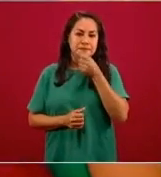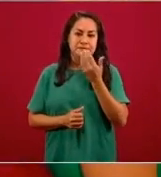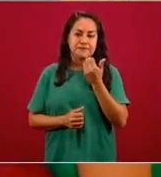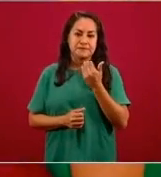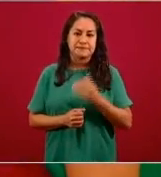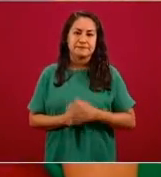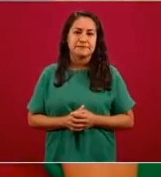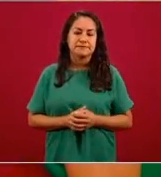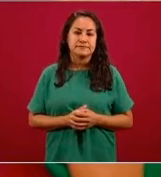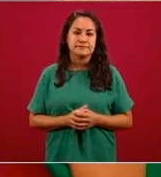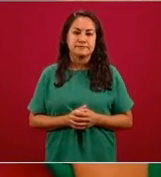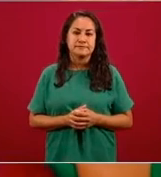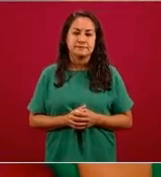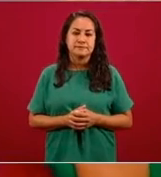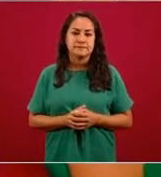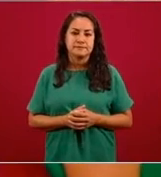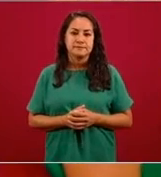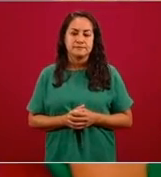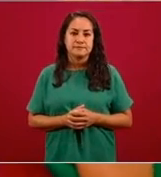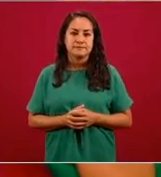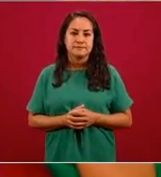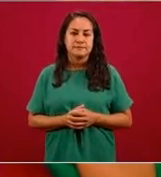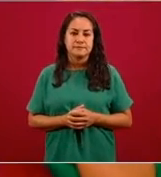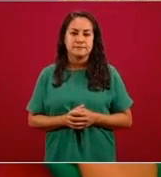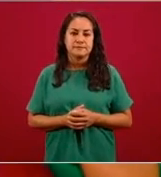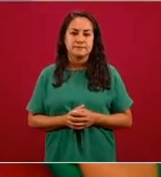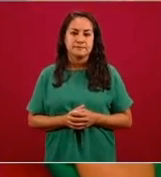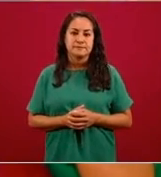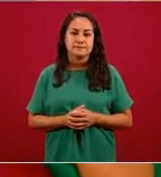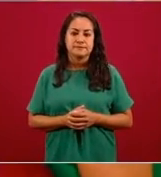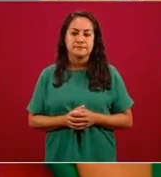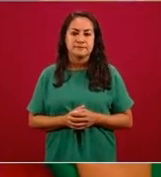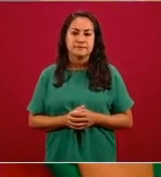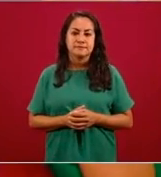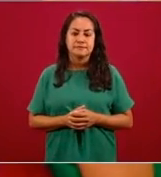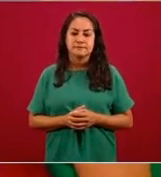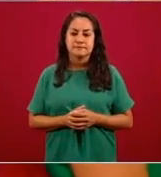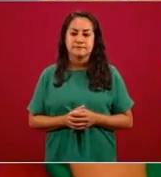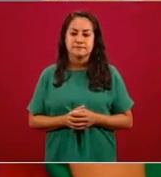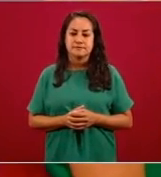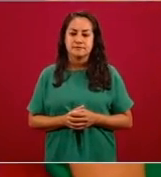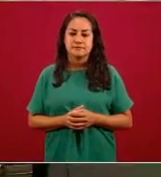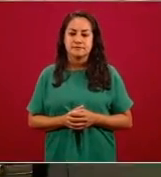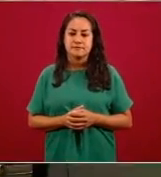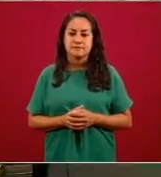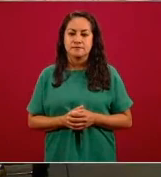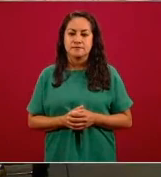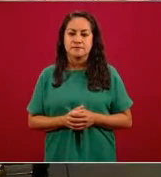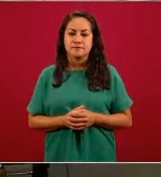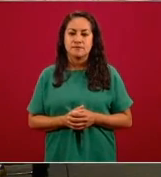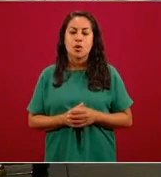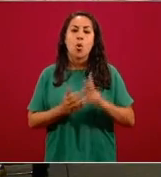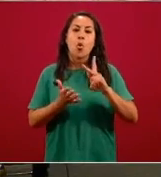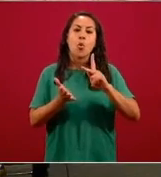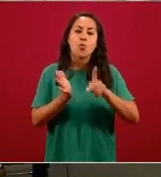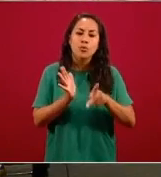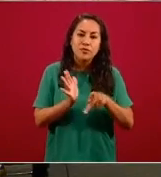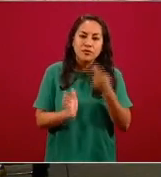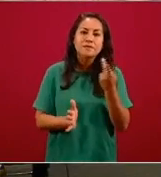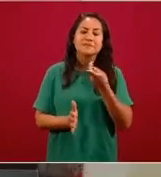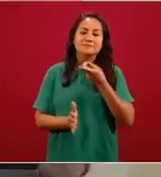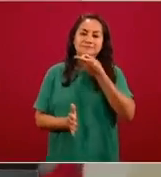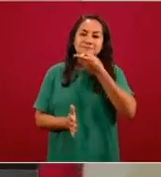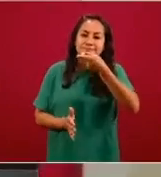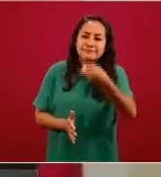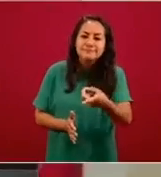Now, if we aren't able to get enough health professionals, how many could you possibly hire from other countries? I